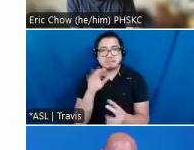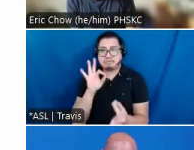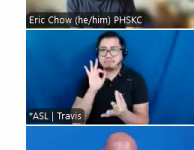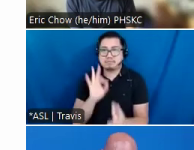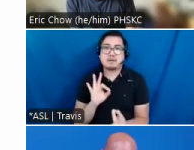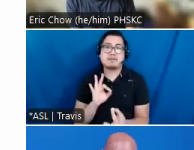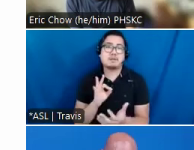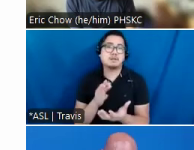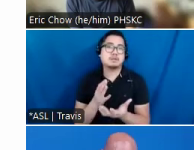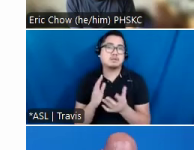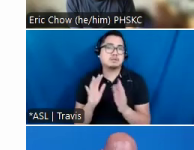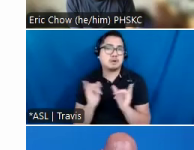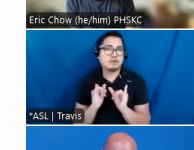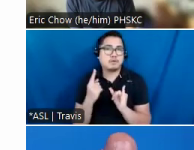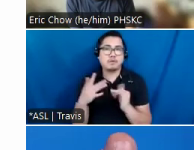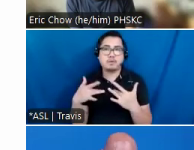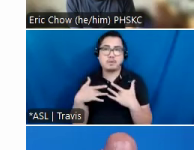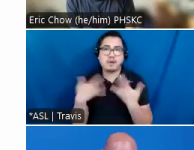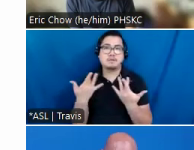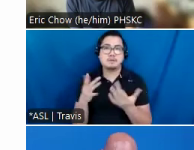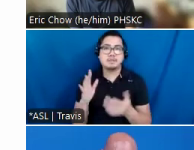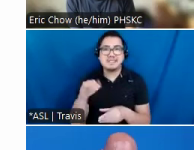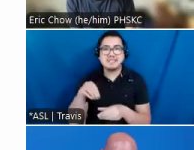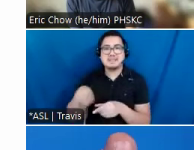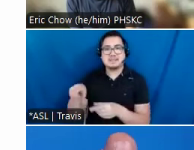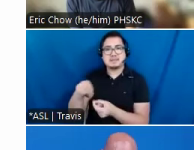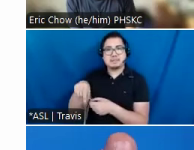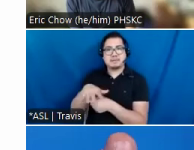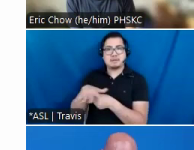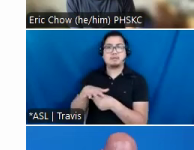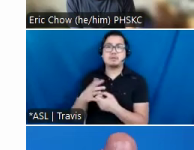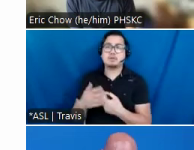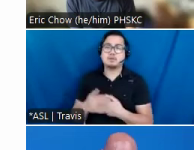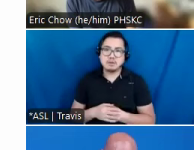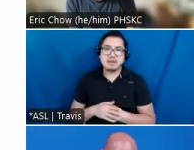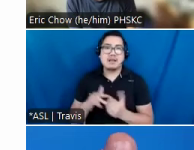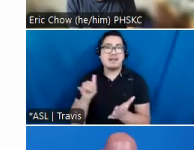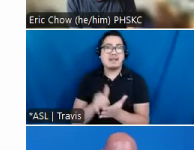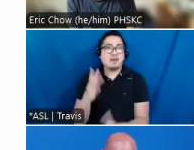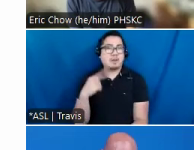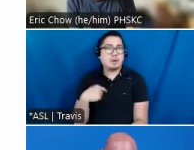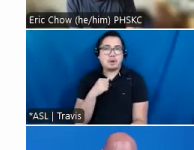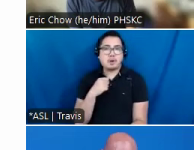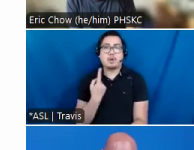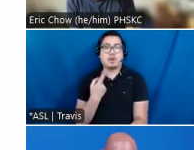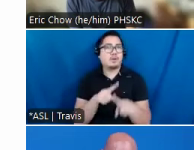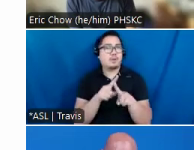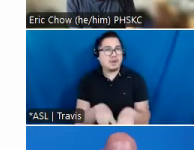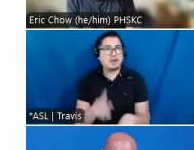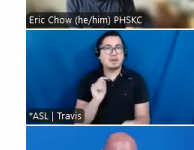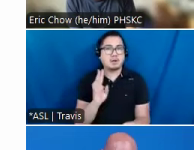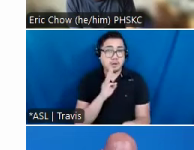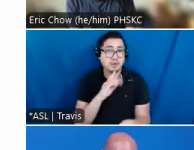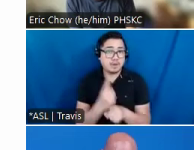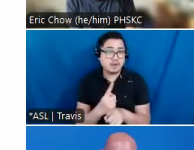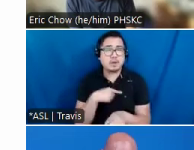of what is happening with infection in those areas. That's why we don't rely only on wastewater, right? We look at all